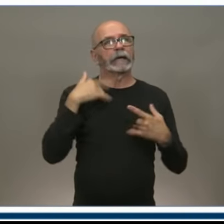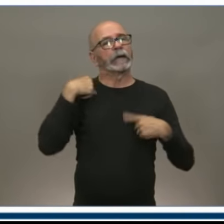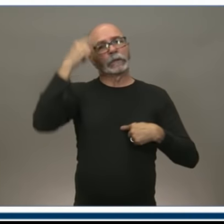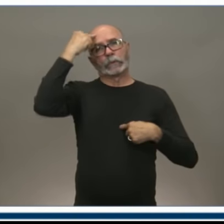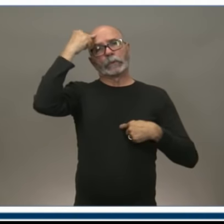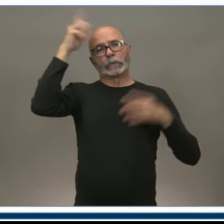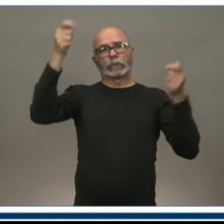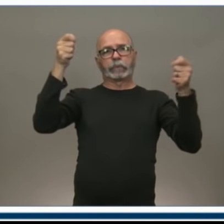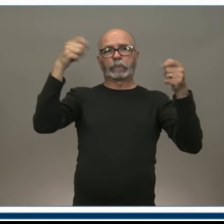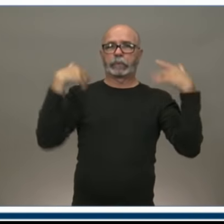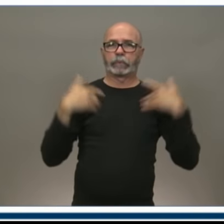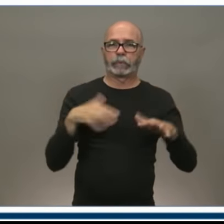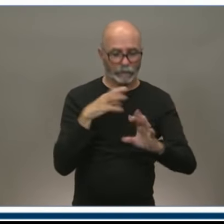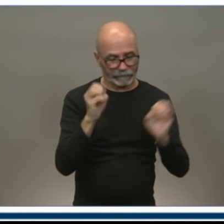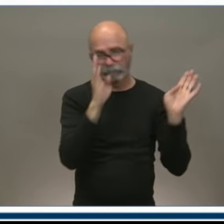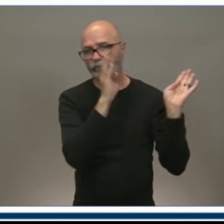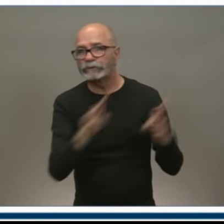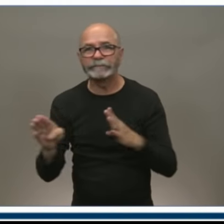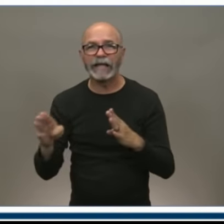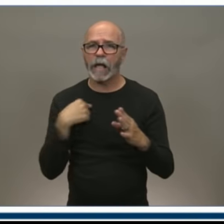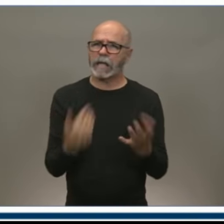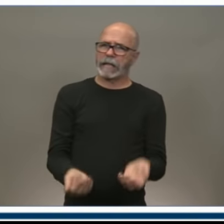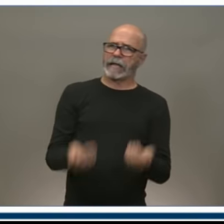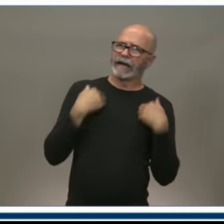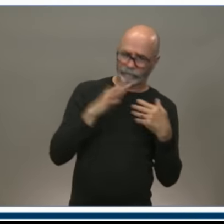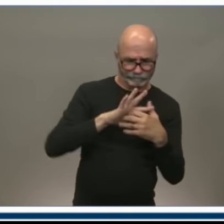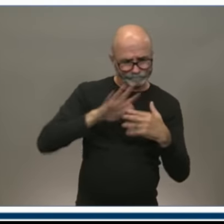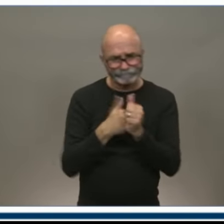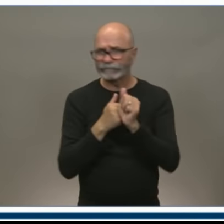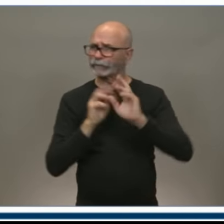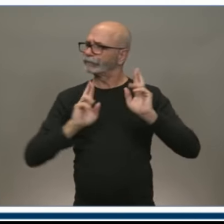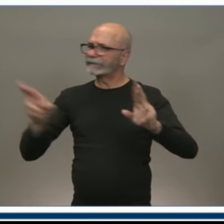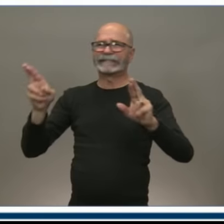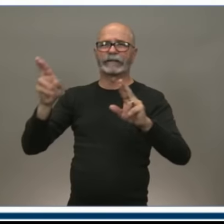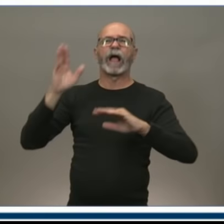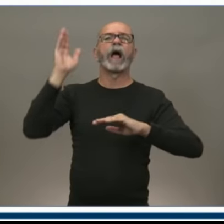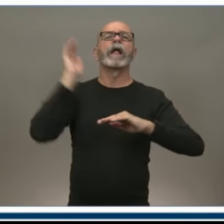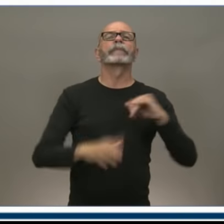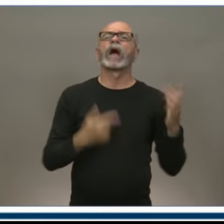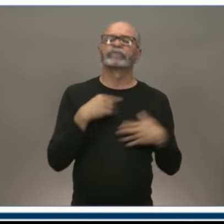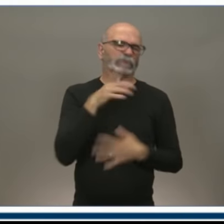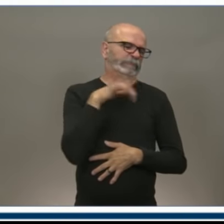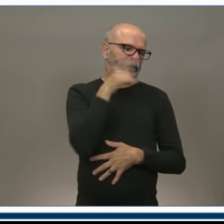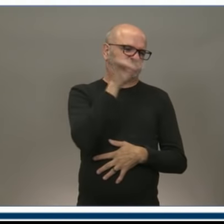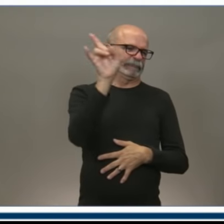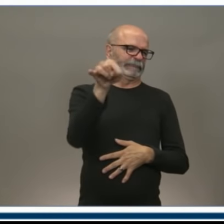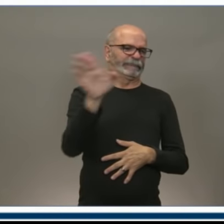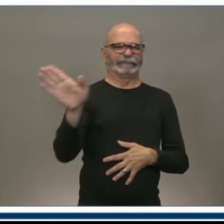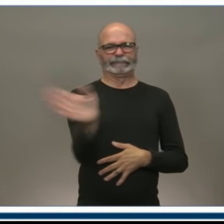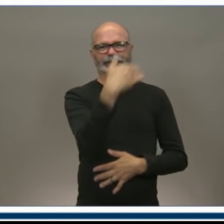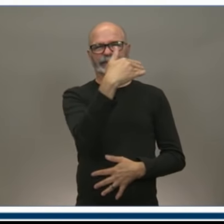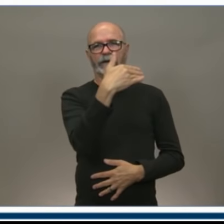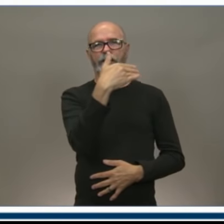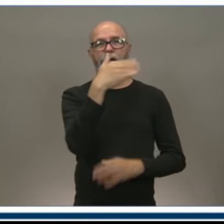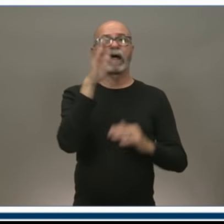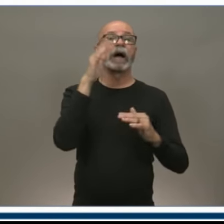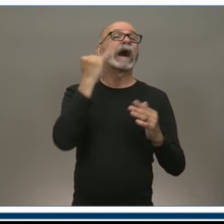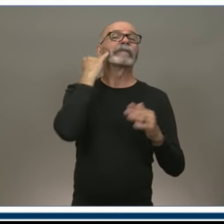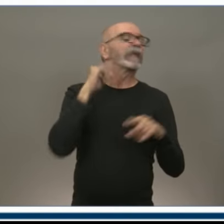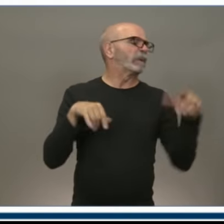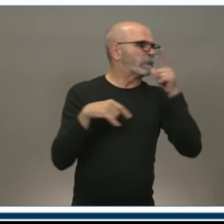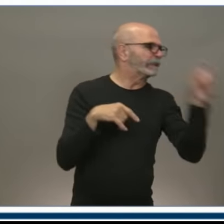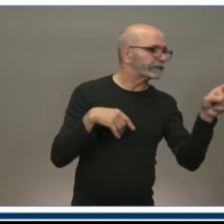in place and have something available and then not actually need it than it is to actually have a need for something that we haven't planned for